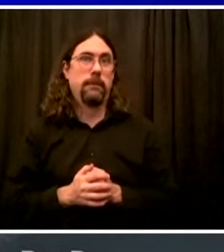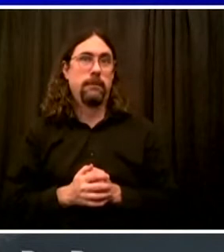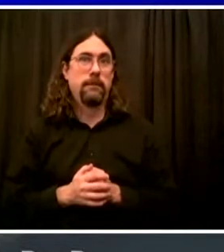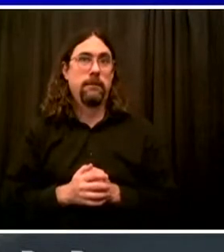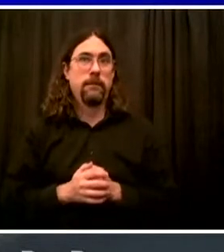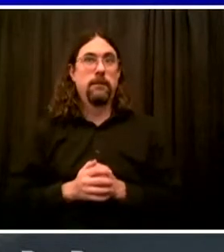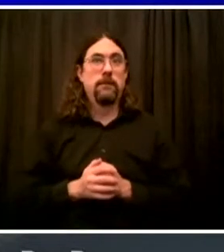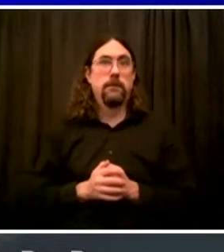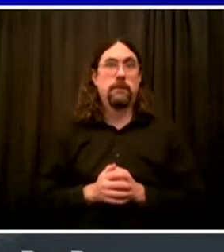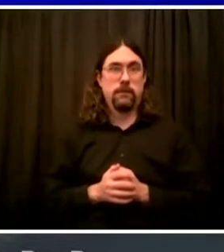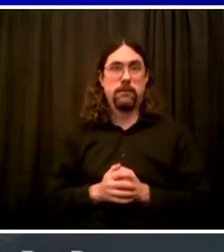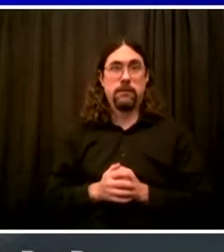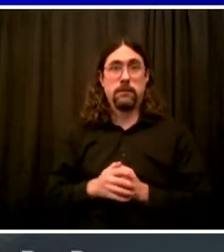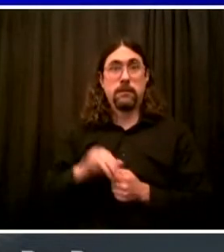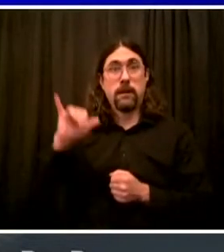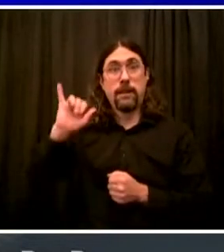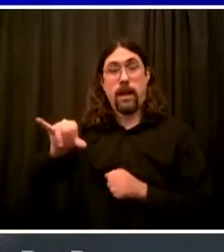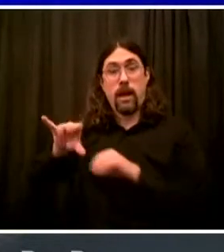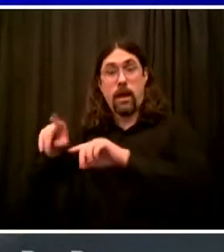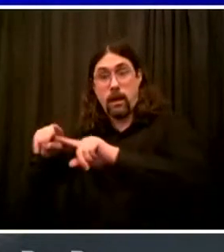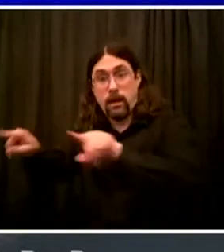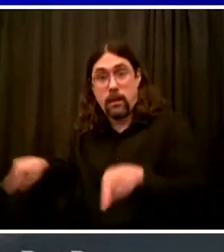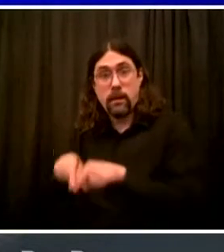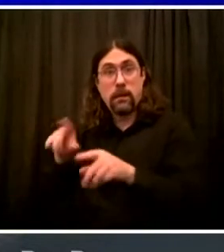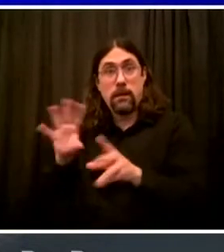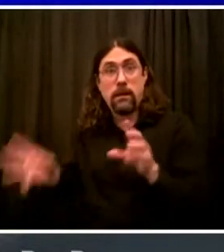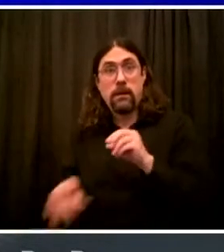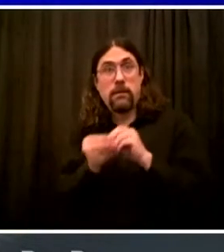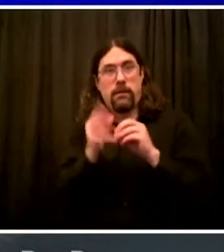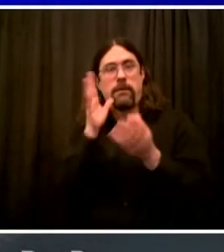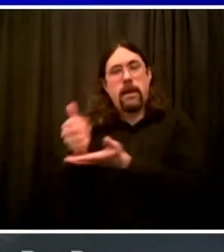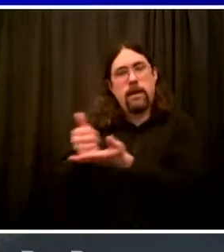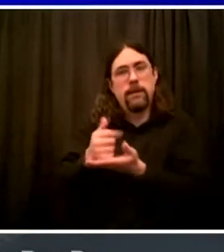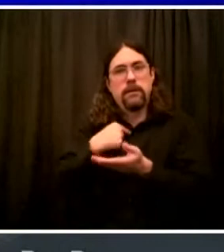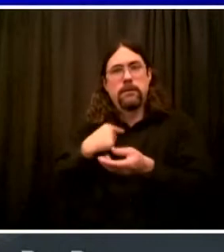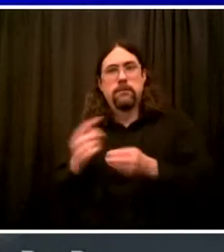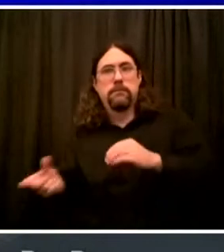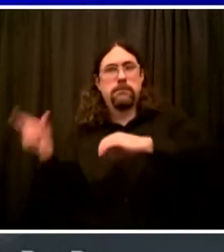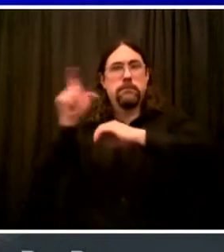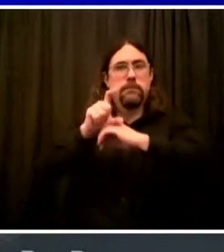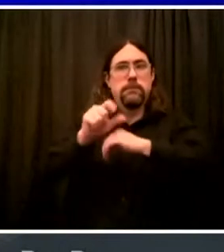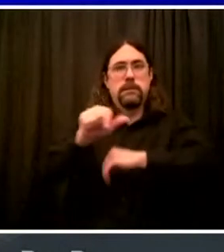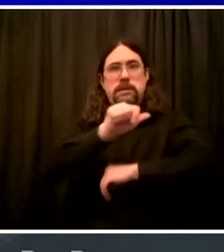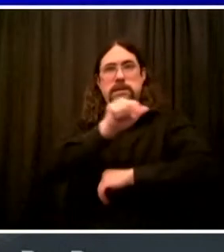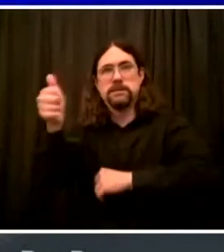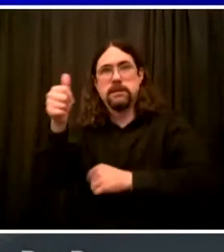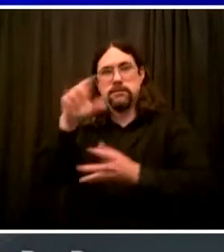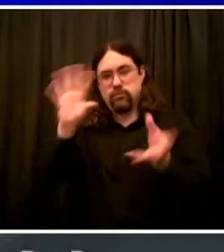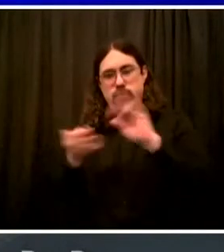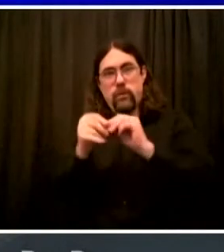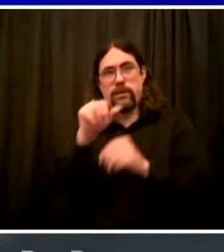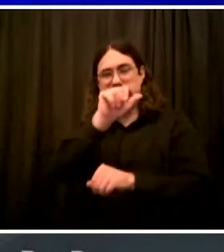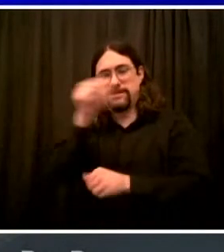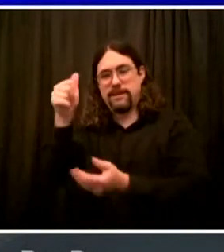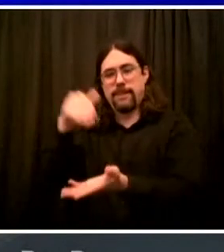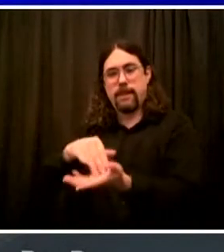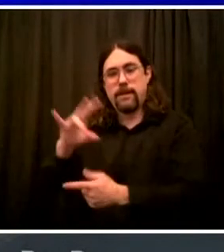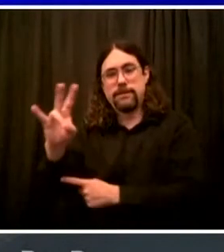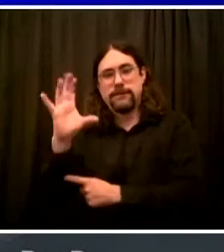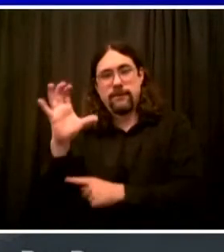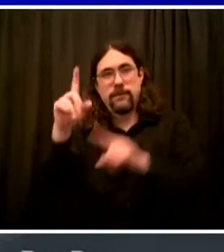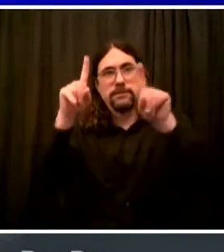going to keep growing. The more capacity we have, the more labs we bring into the game, the more we'll keep building this program